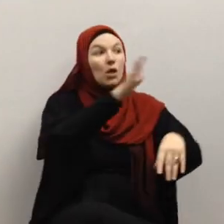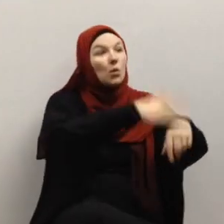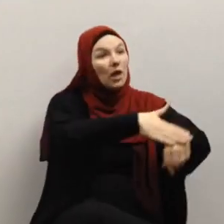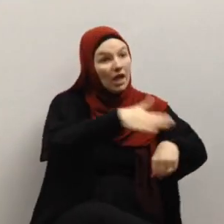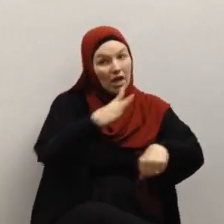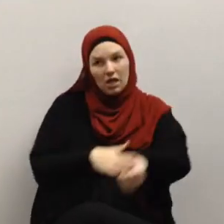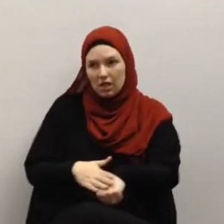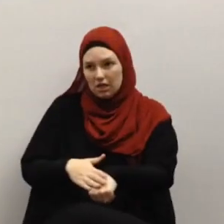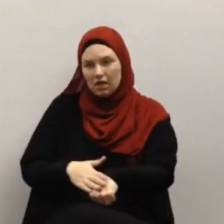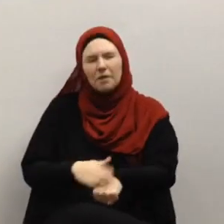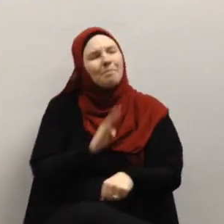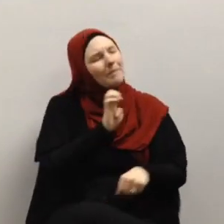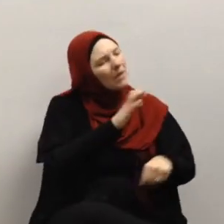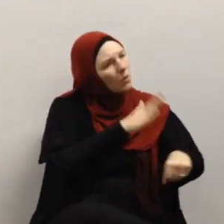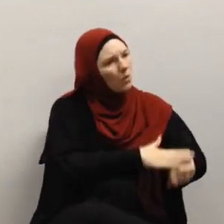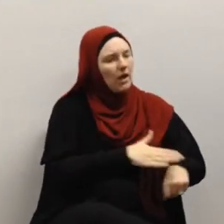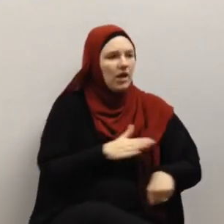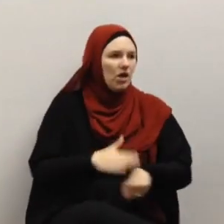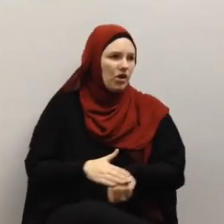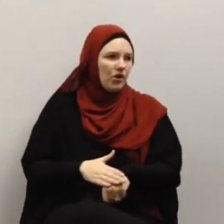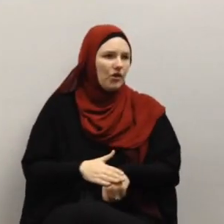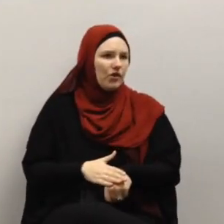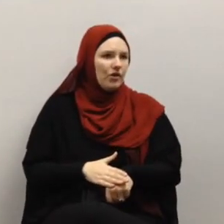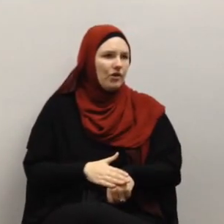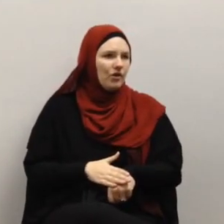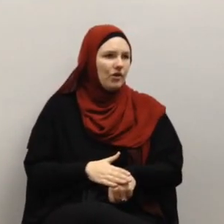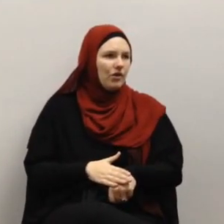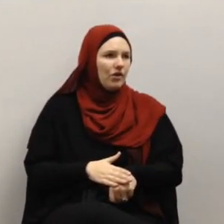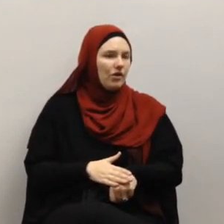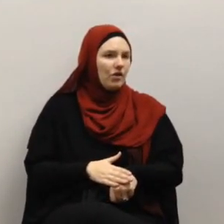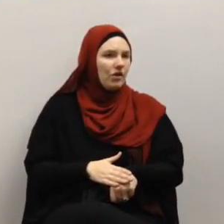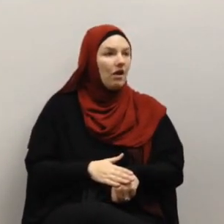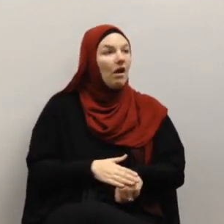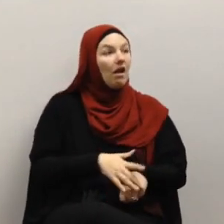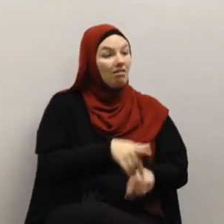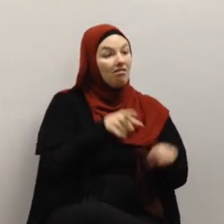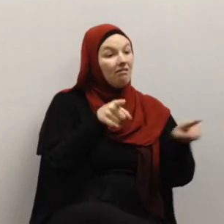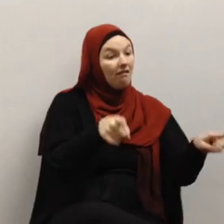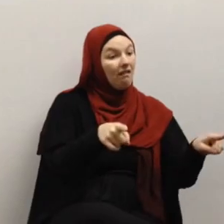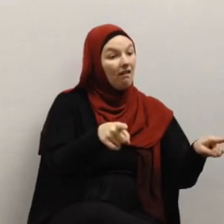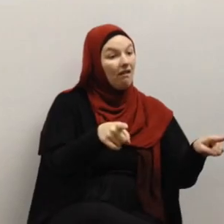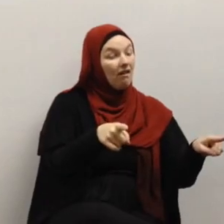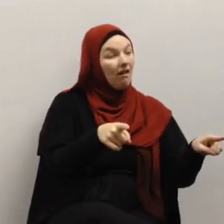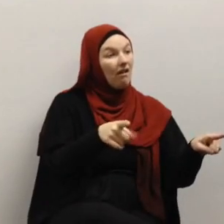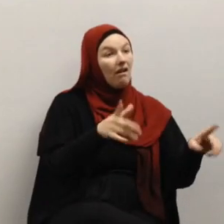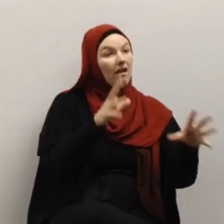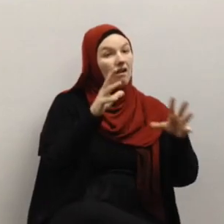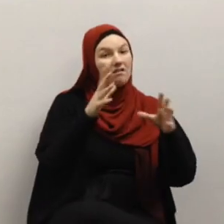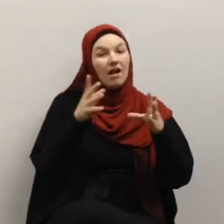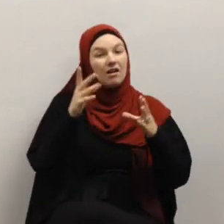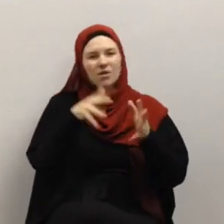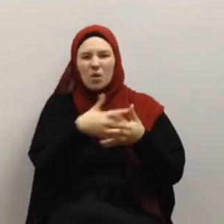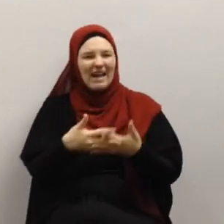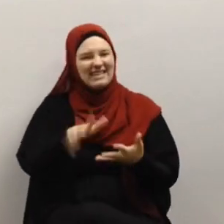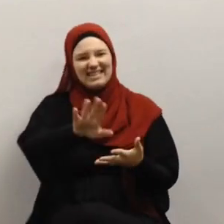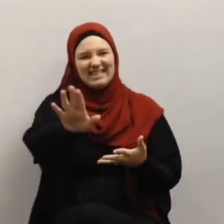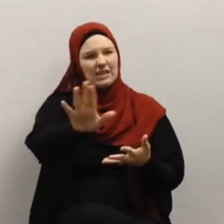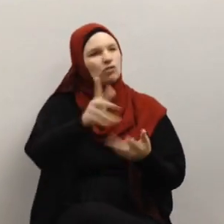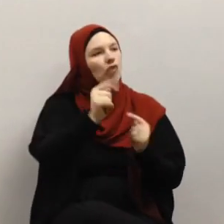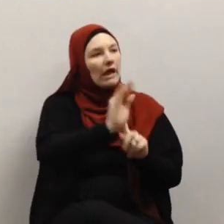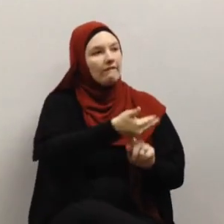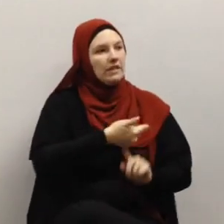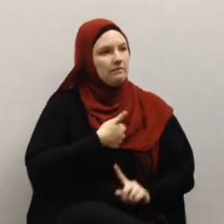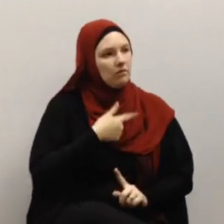Beware of them, lest they turn you away or attract you away from any or part